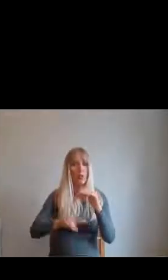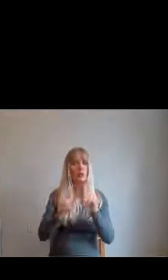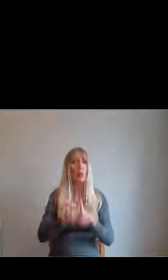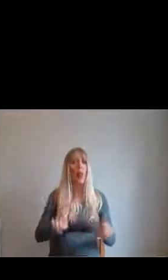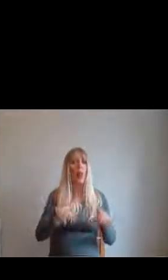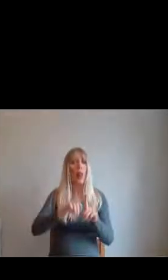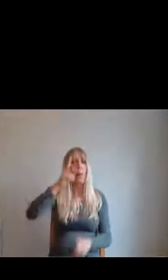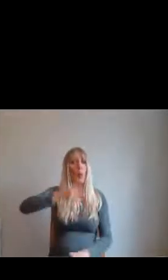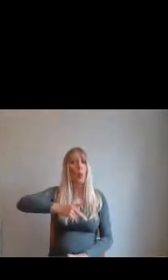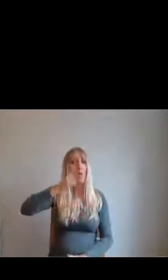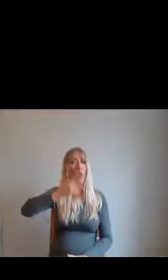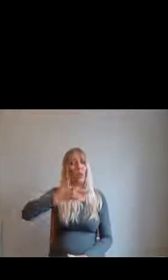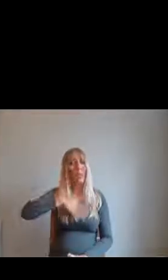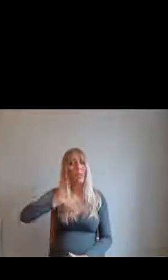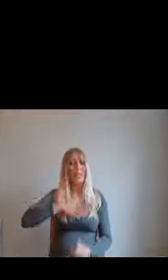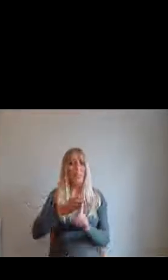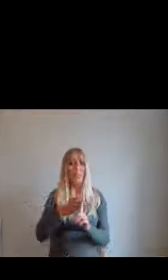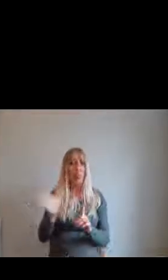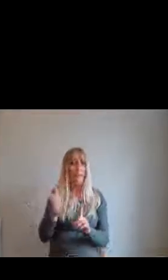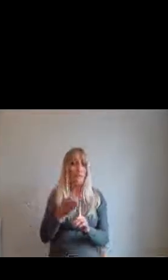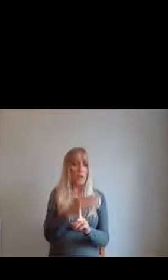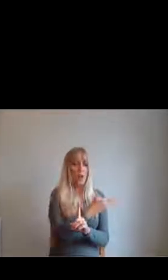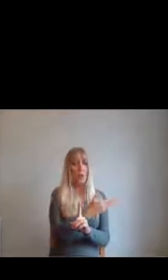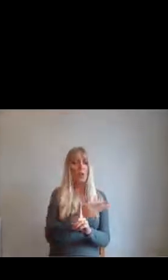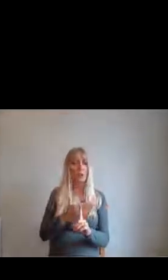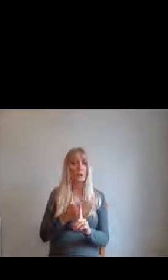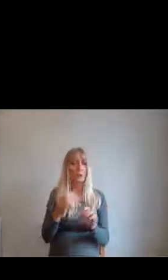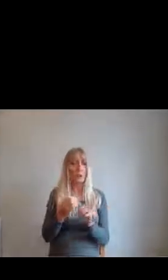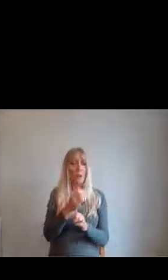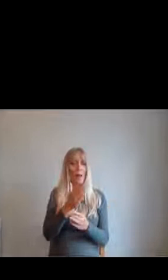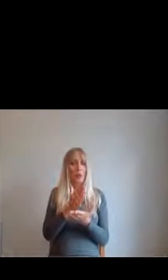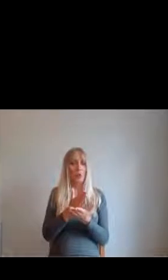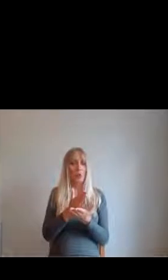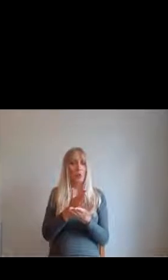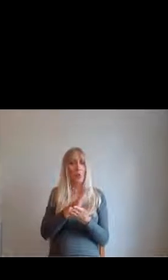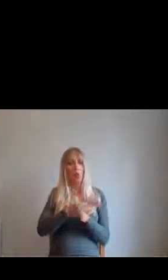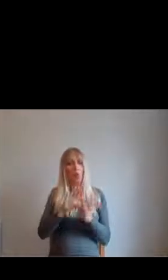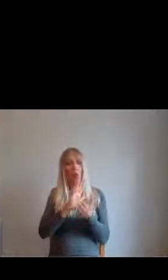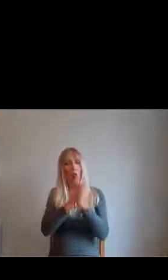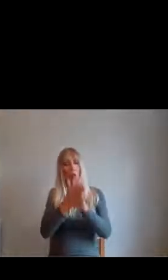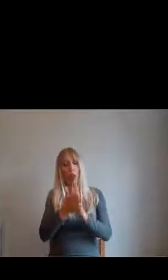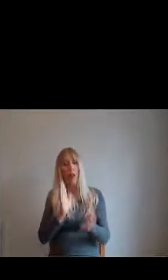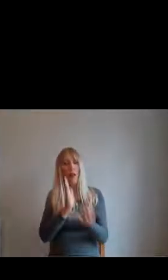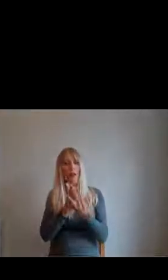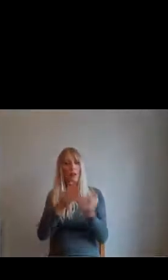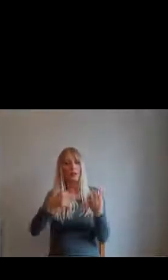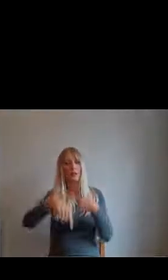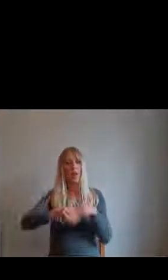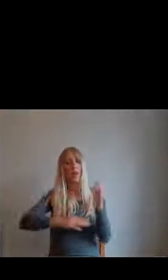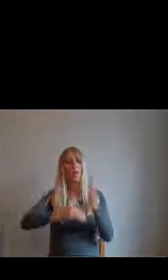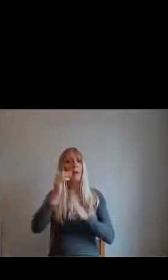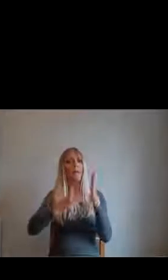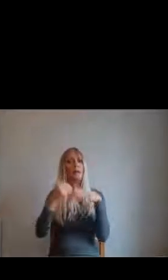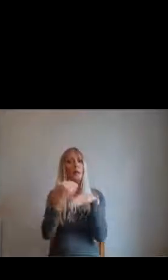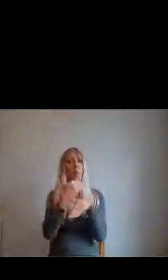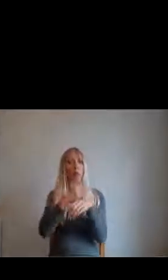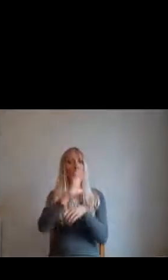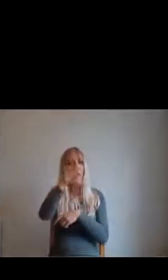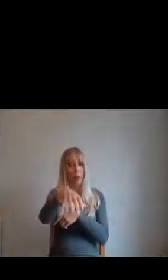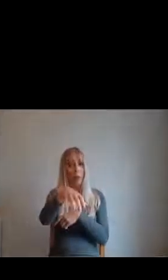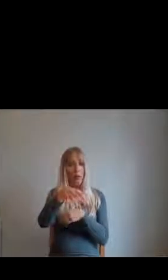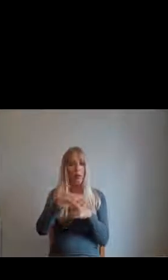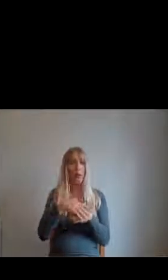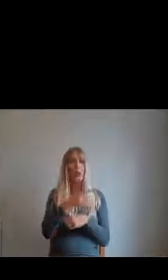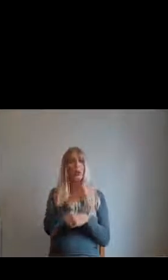would need to be diverted to facilitate the proposed Lower Thames Crossing route. Some of the overhead power lines in this area